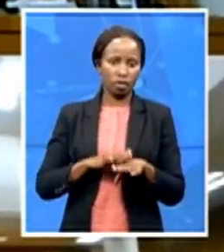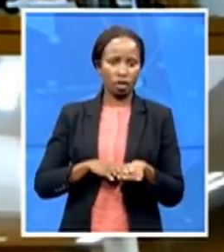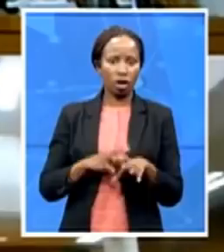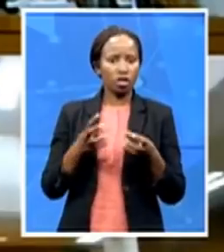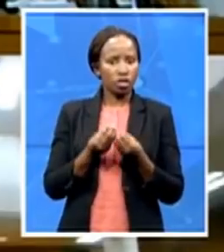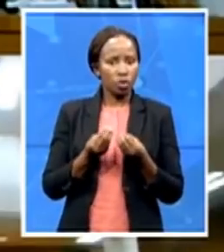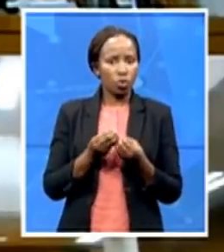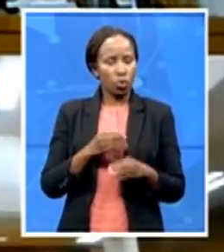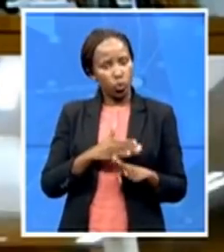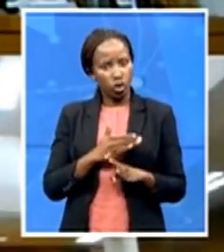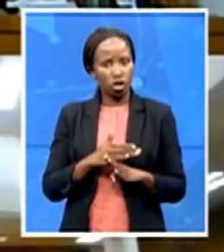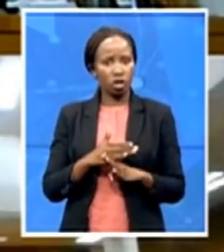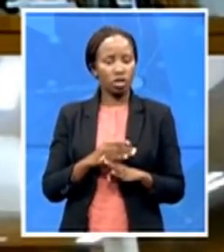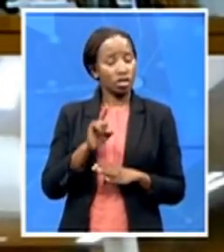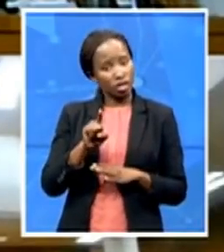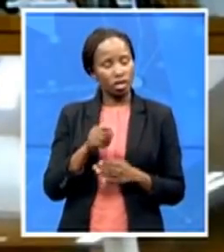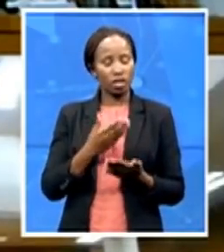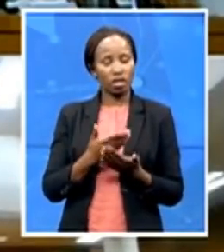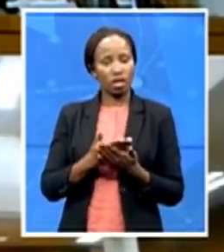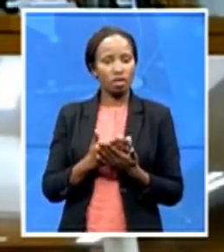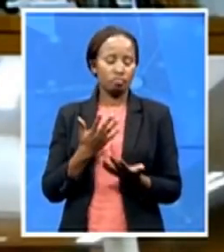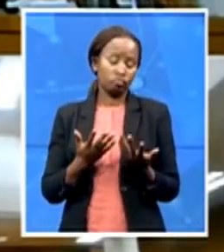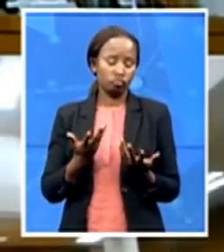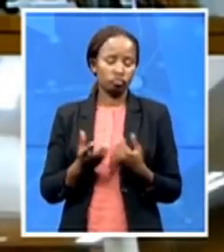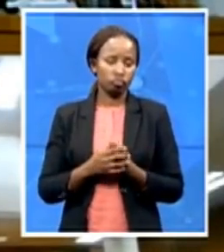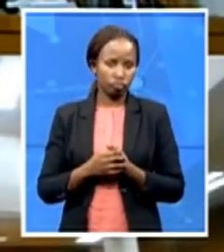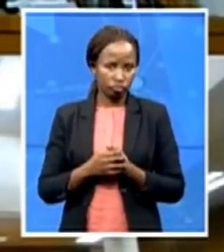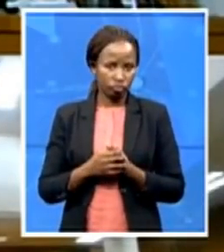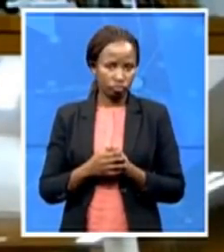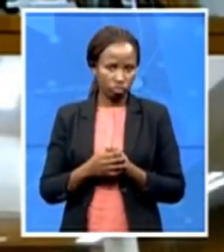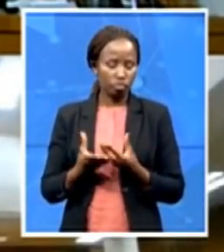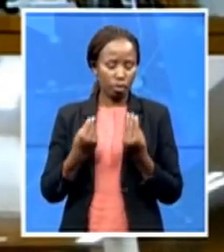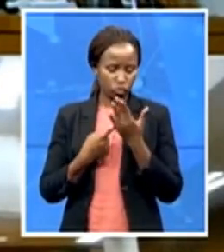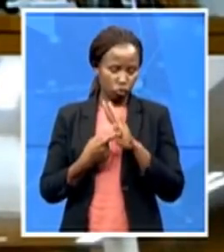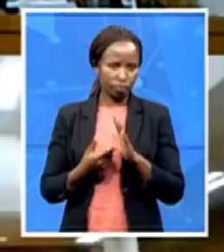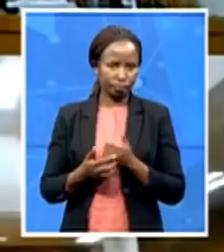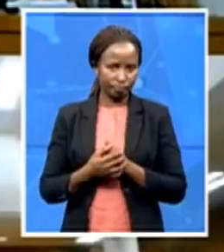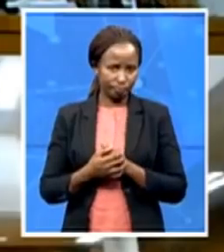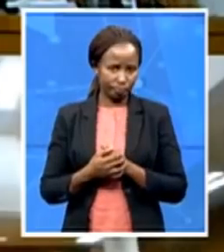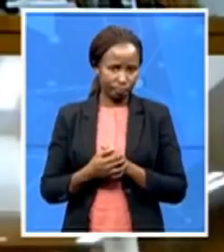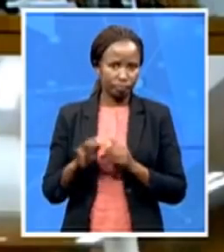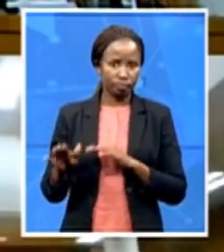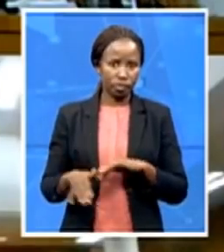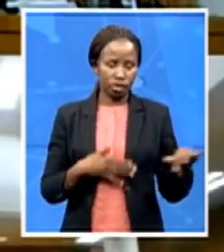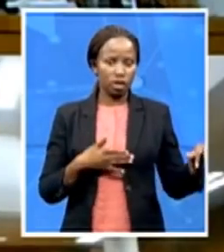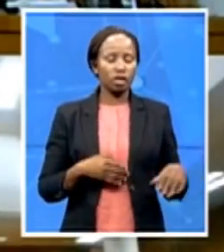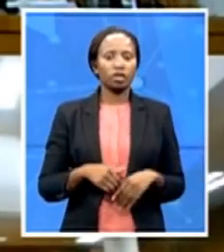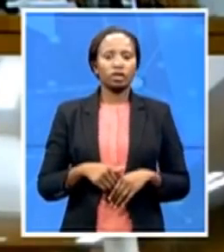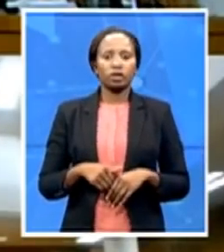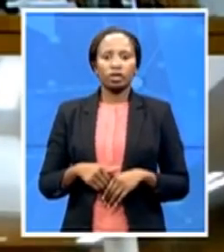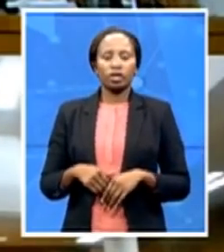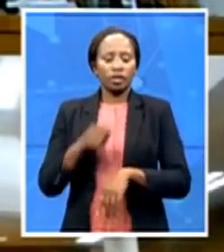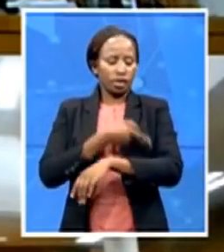otherwise indicate. Turning to the definition of incapacity, we heard quite a lot about that